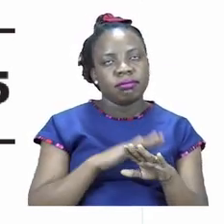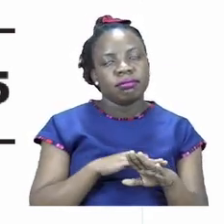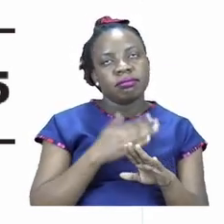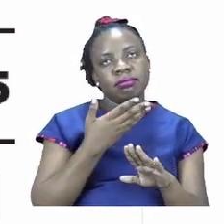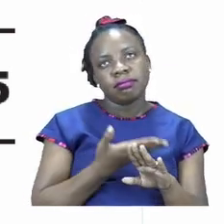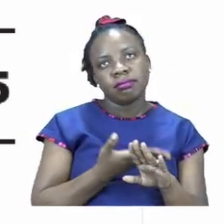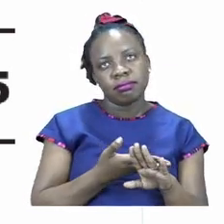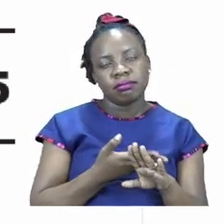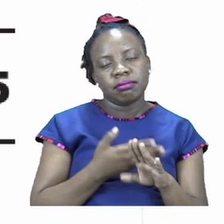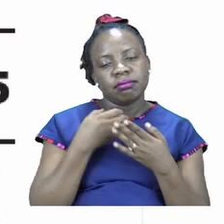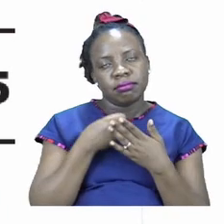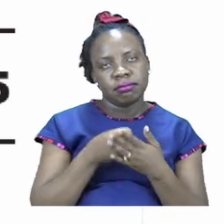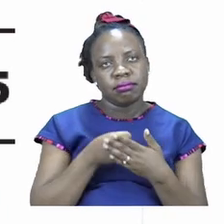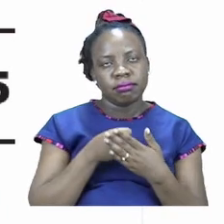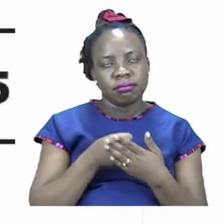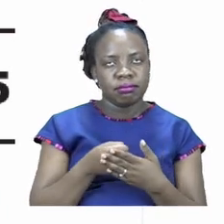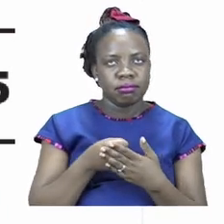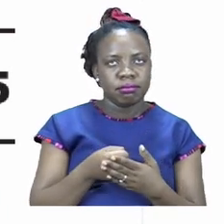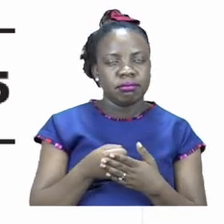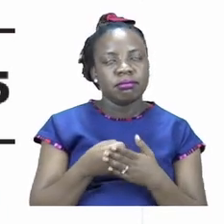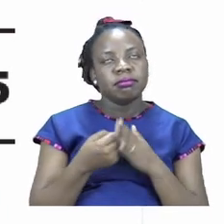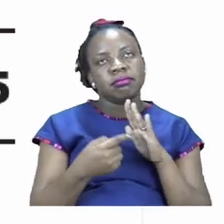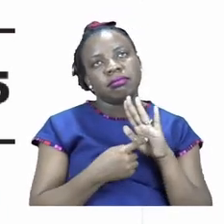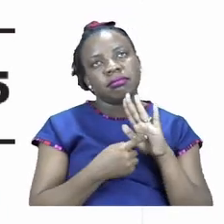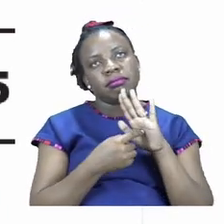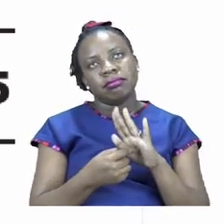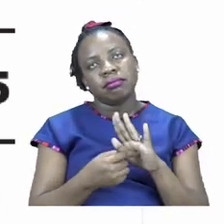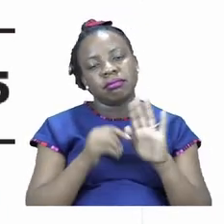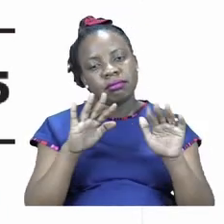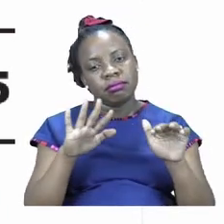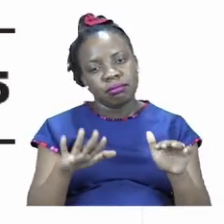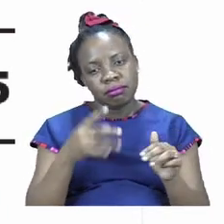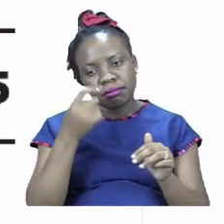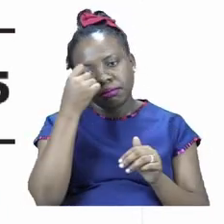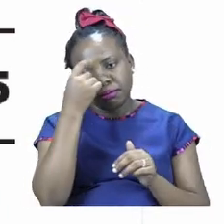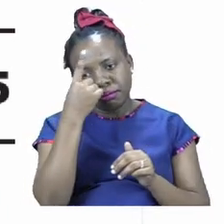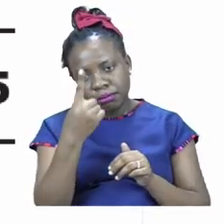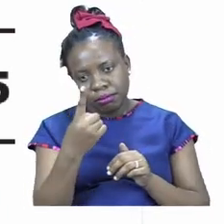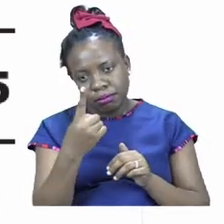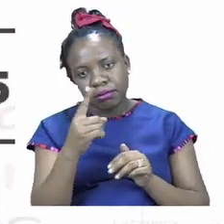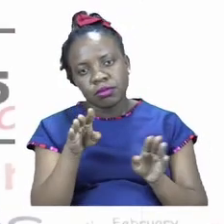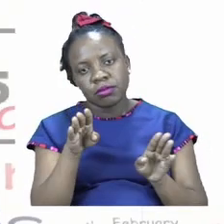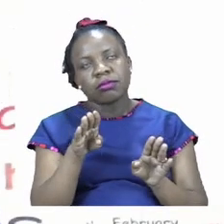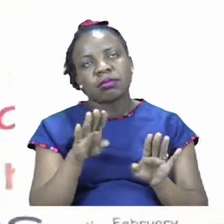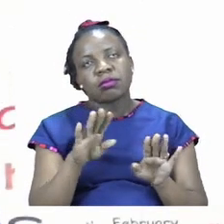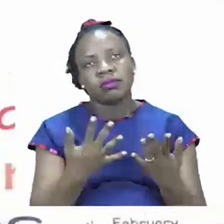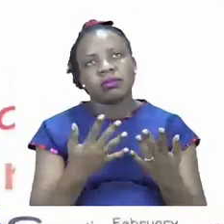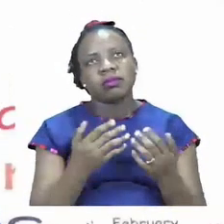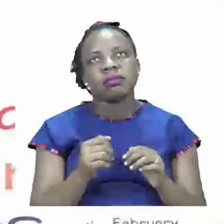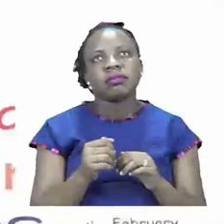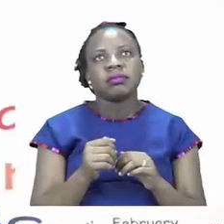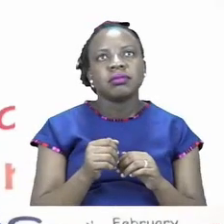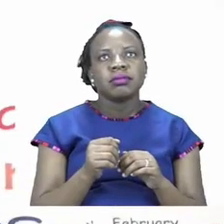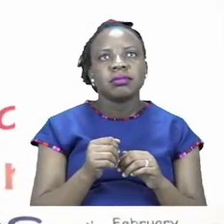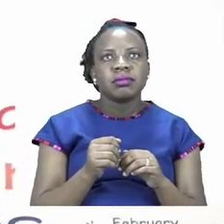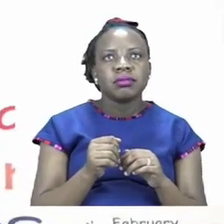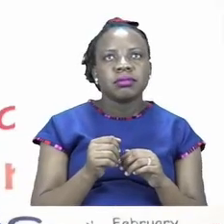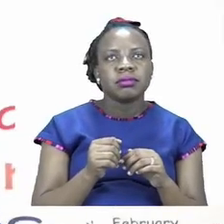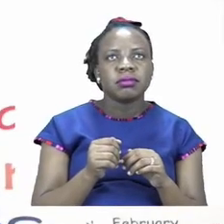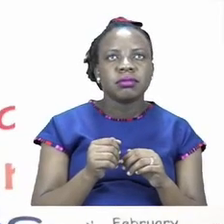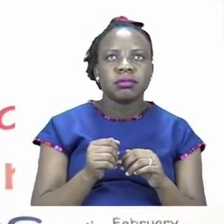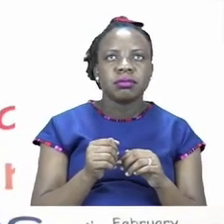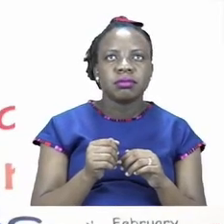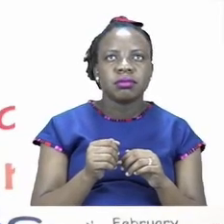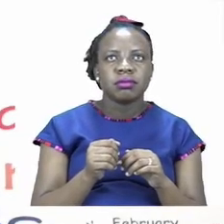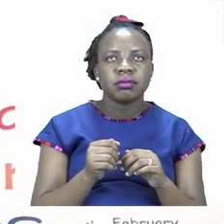that we're going to try and do together on the board so that you understand what to do. So let's take a look at the board. Now there's one